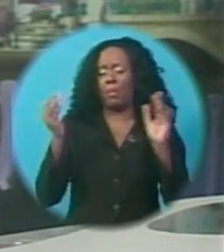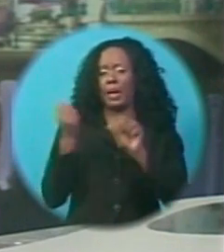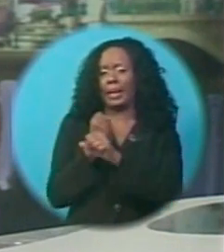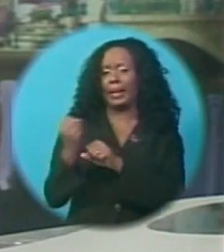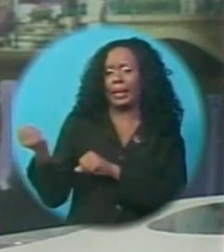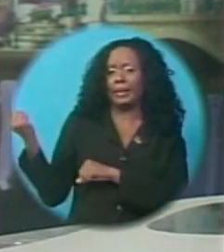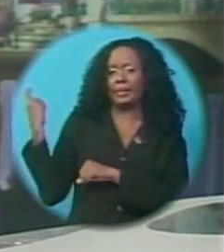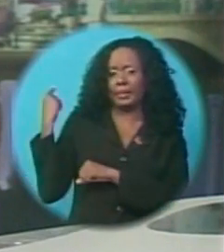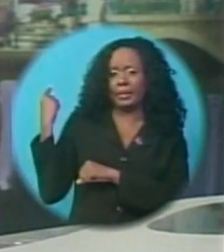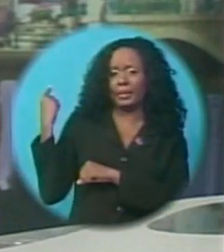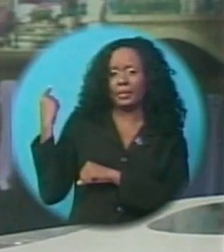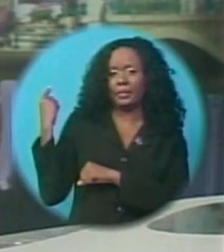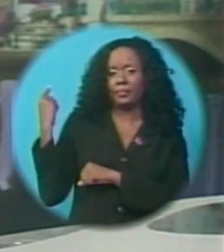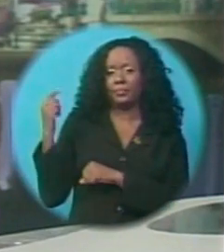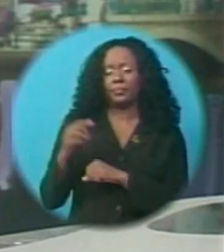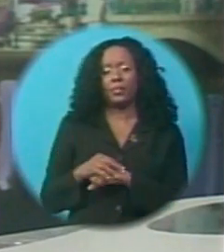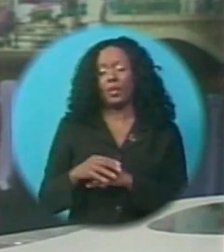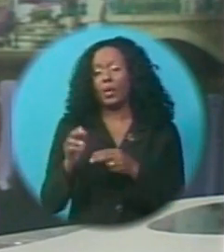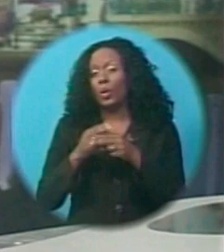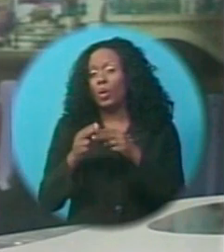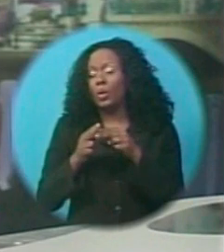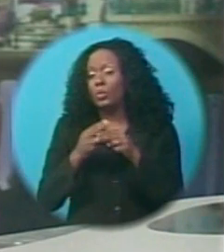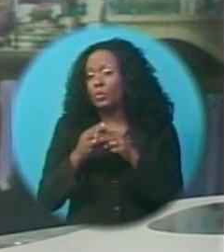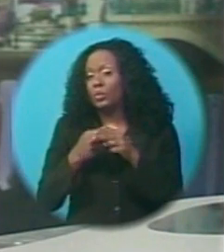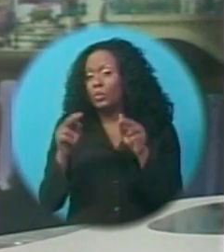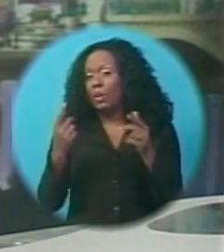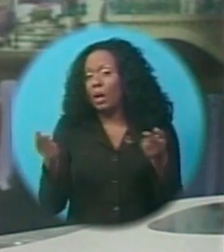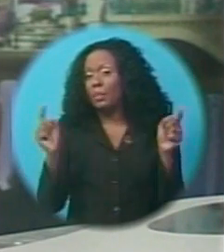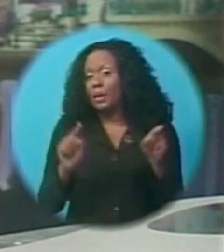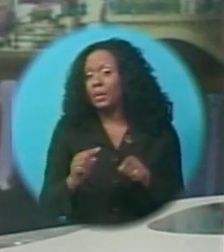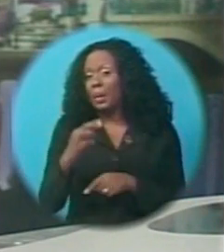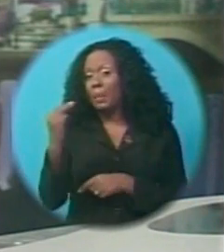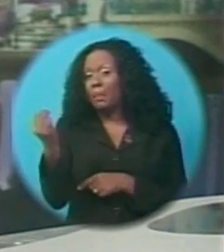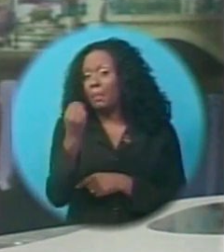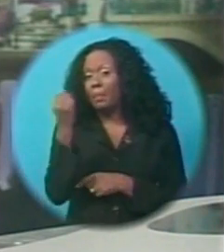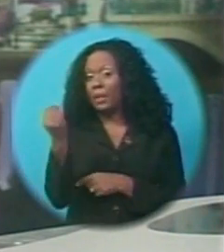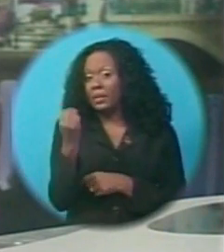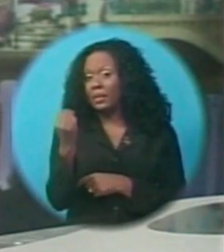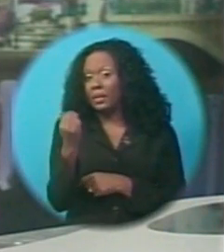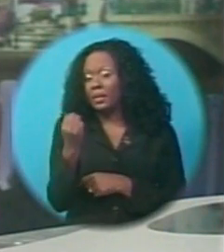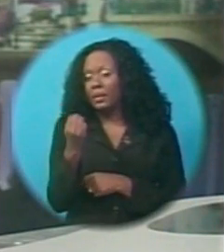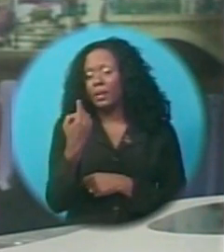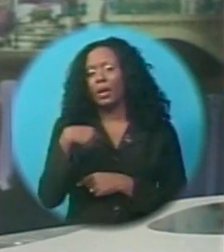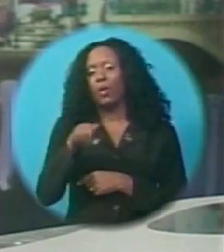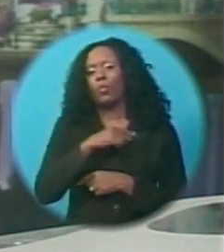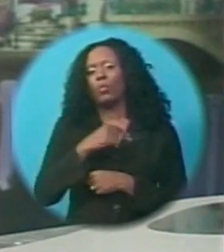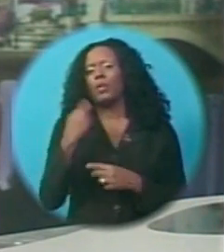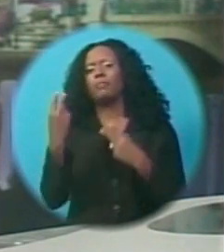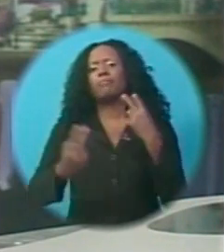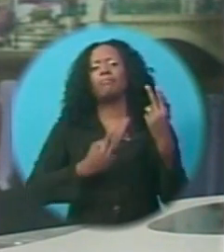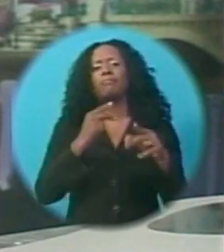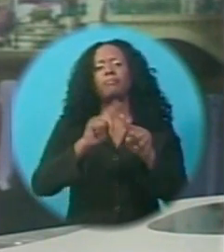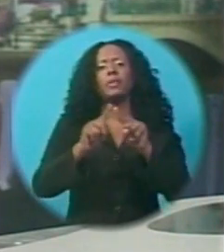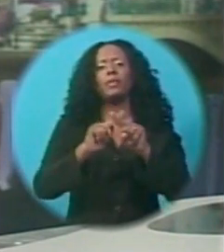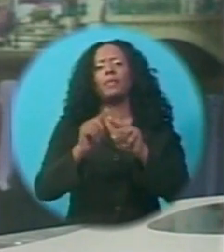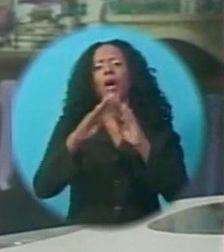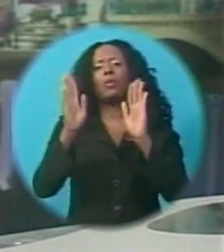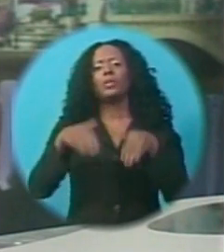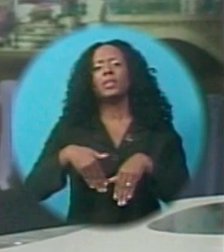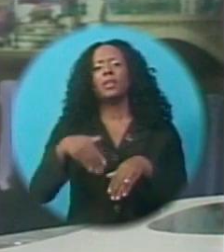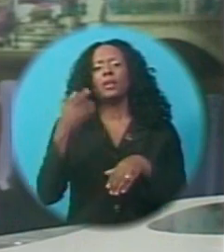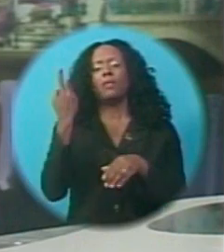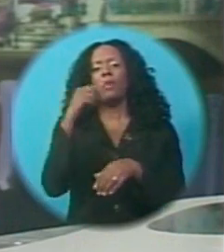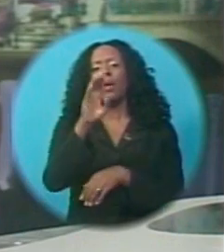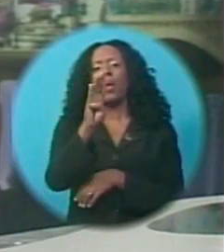over 11,000 revelers in 31 bands are expected to be on the road for this year's Republic Bank Grand Kadooment